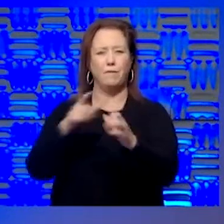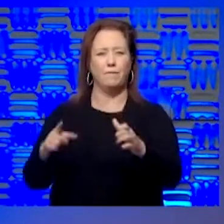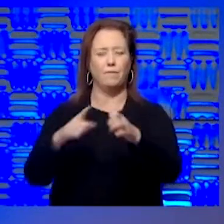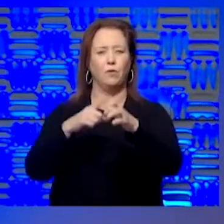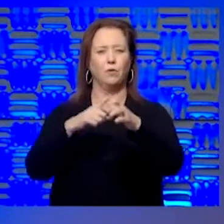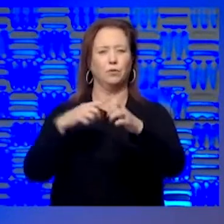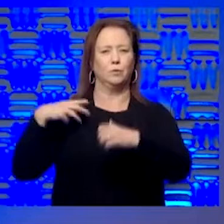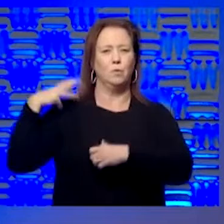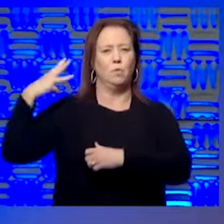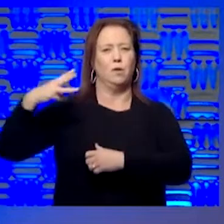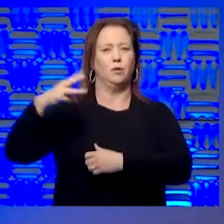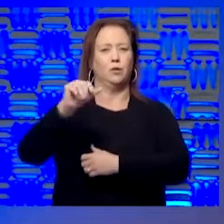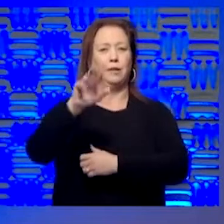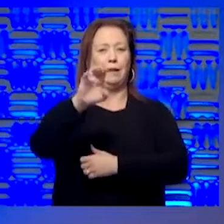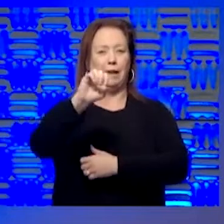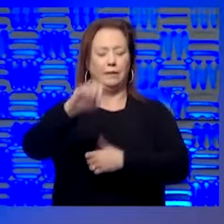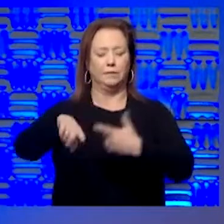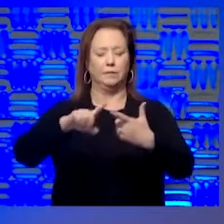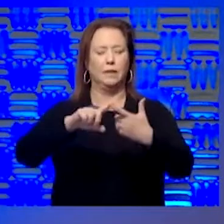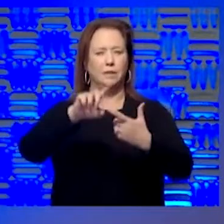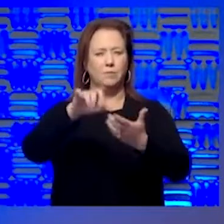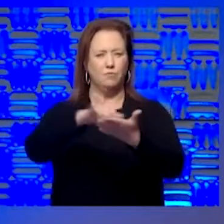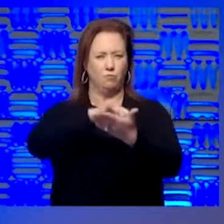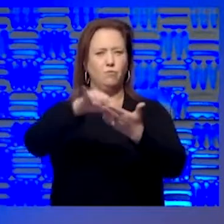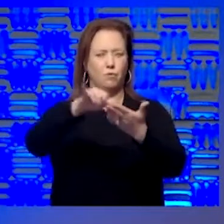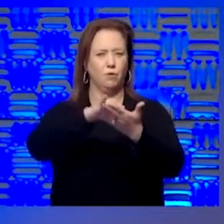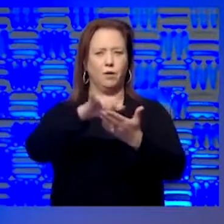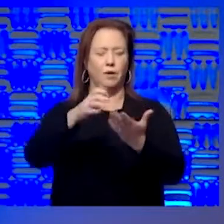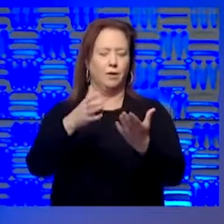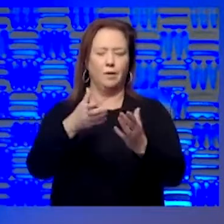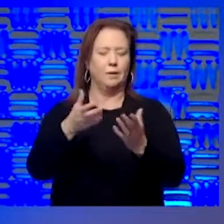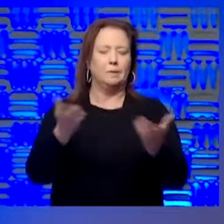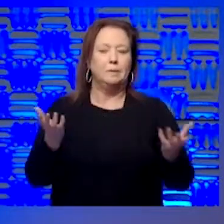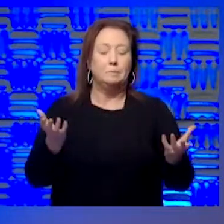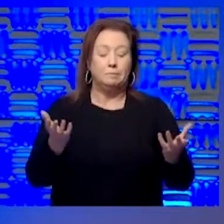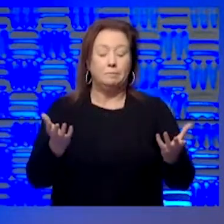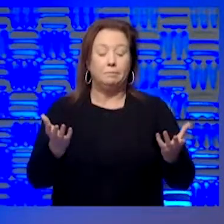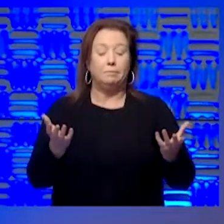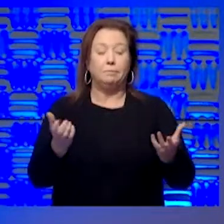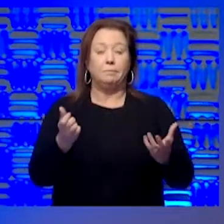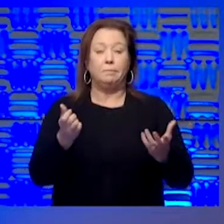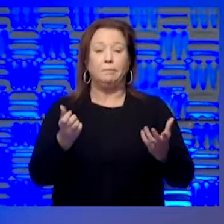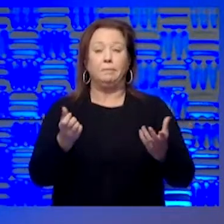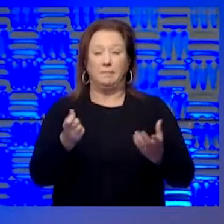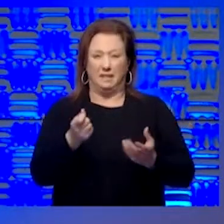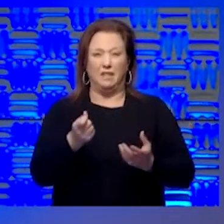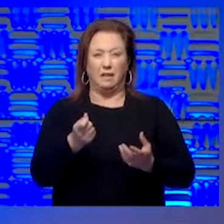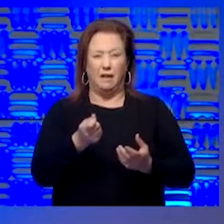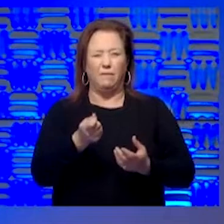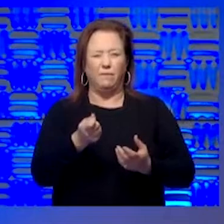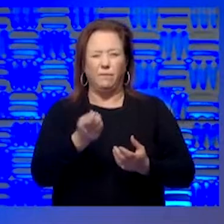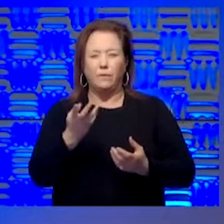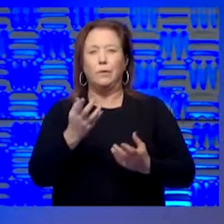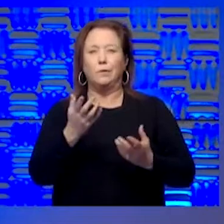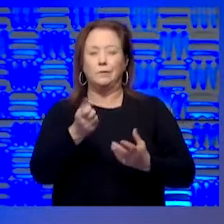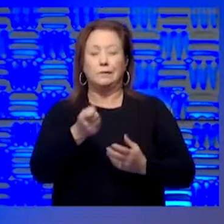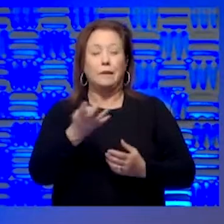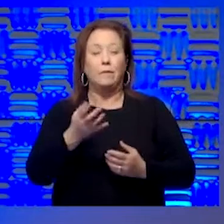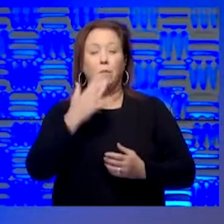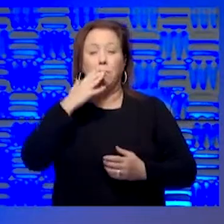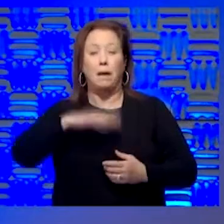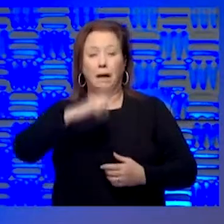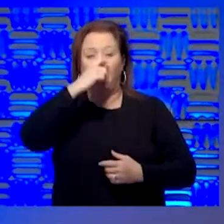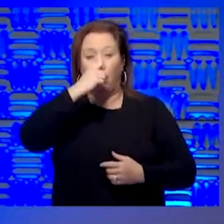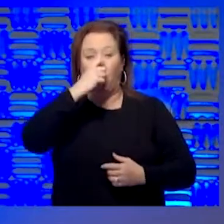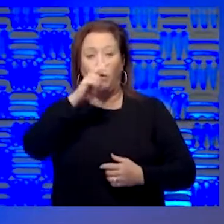in Washington and New York. I think there was probably a couple really bad cold viruses. I had